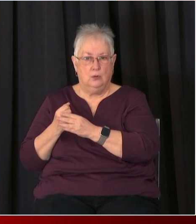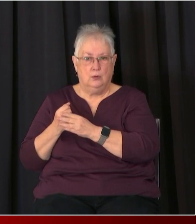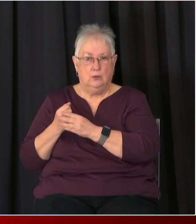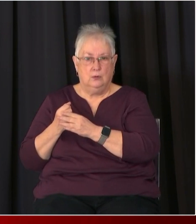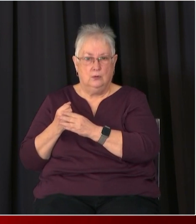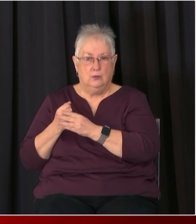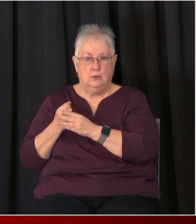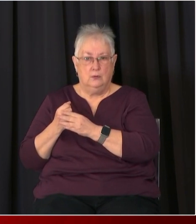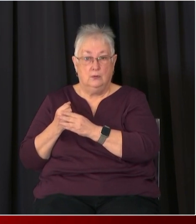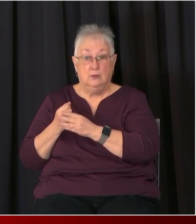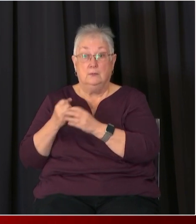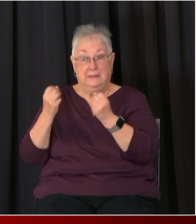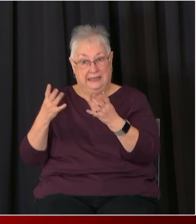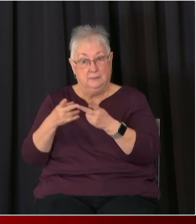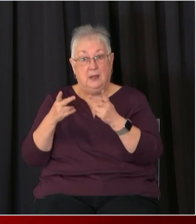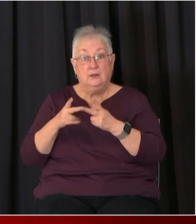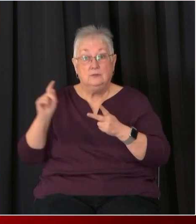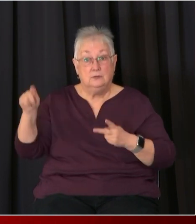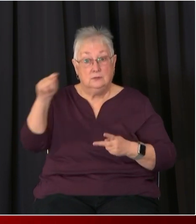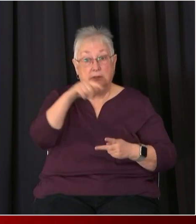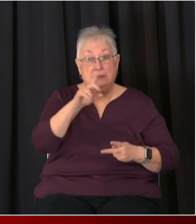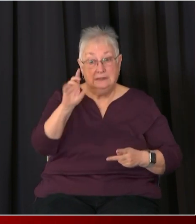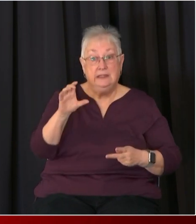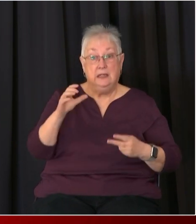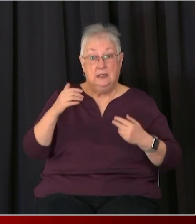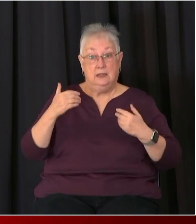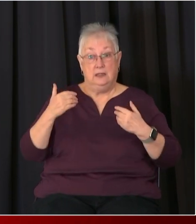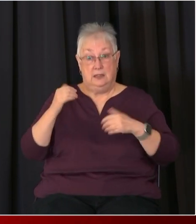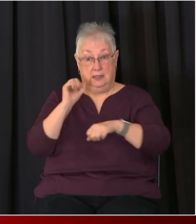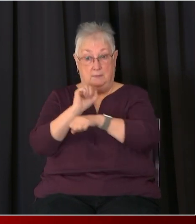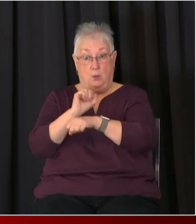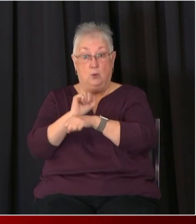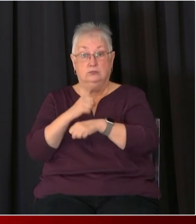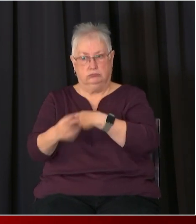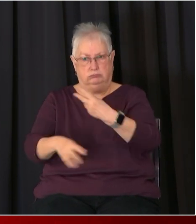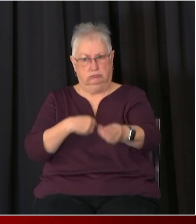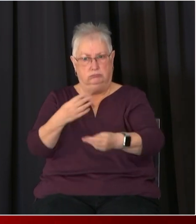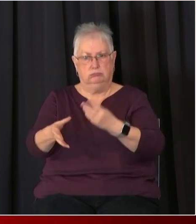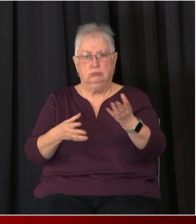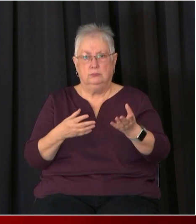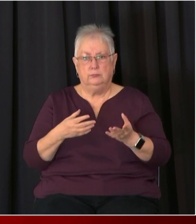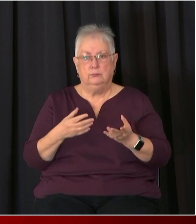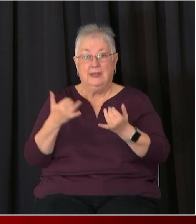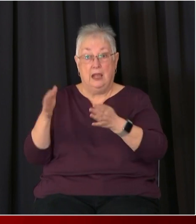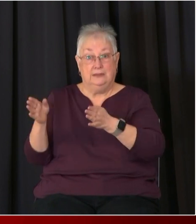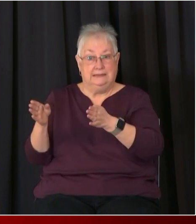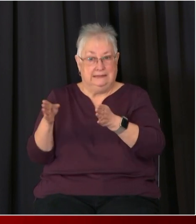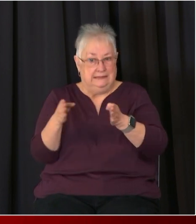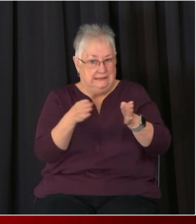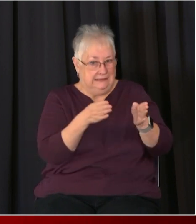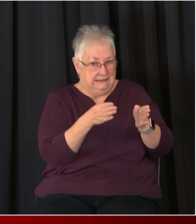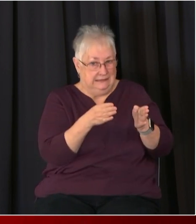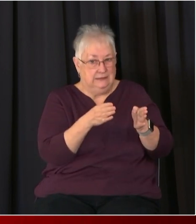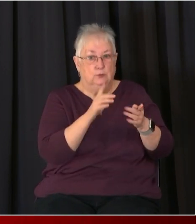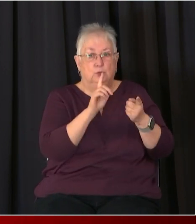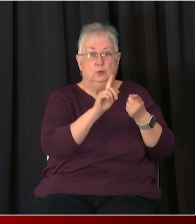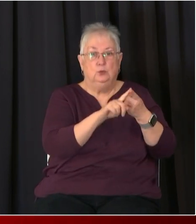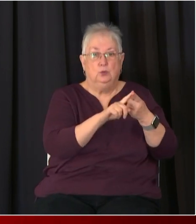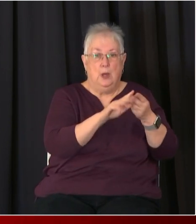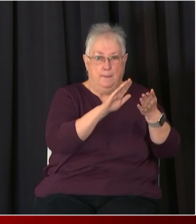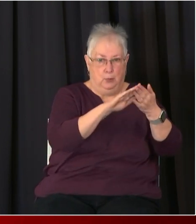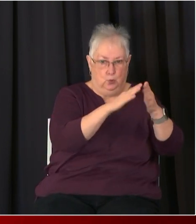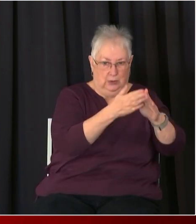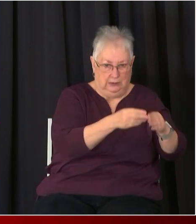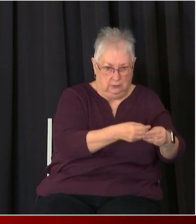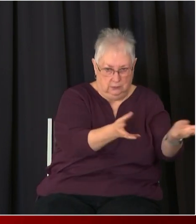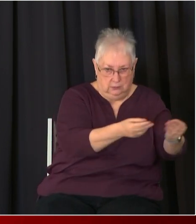sites being provided by district employees to the community sites on that big long list of about 80, I think it was